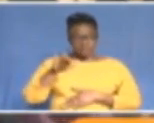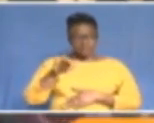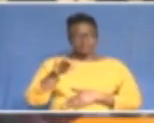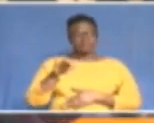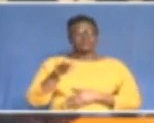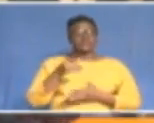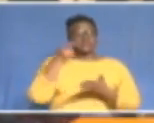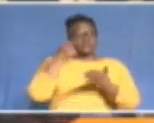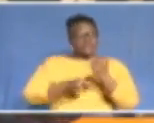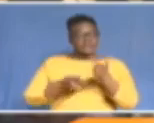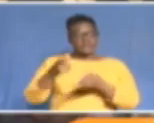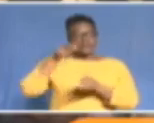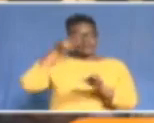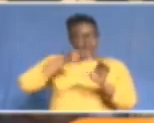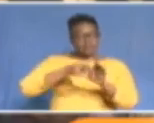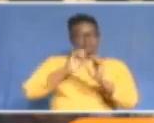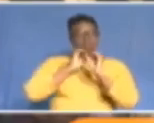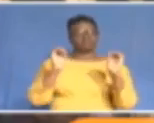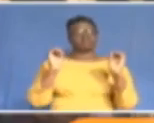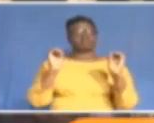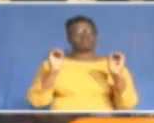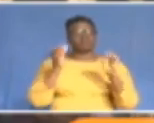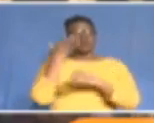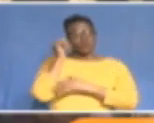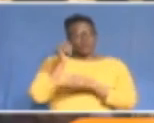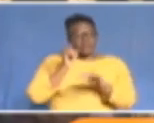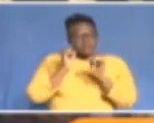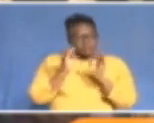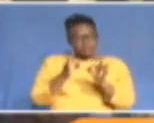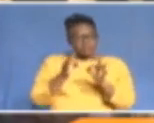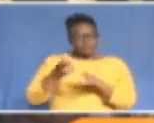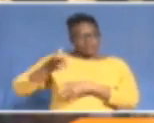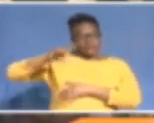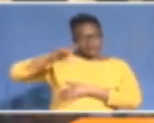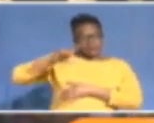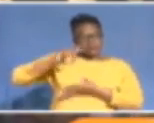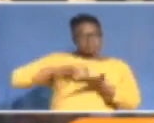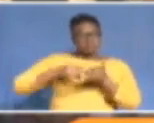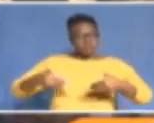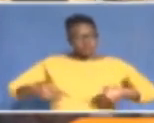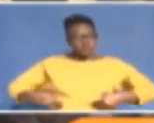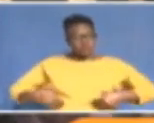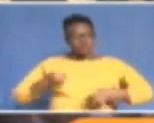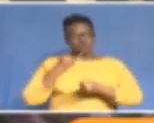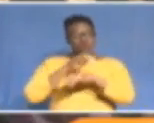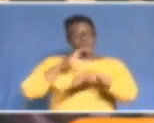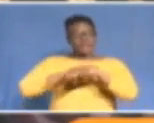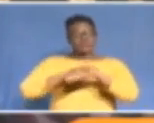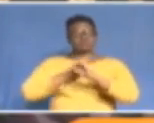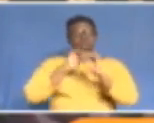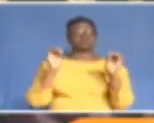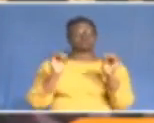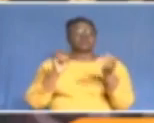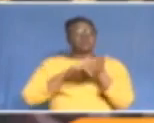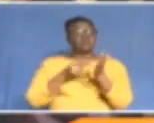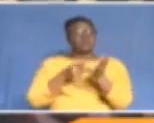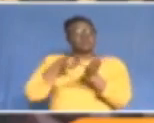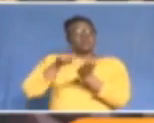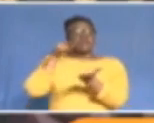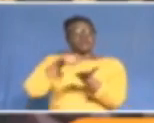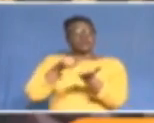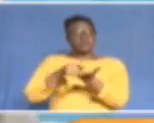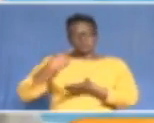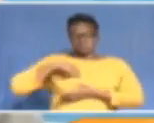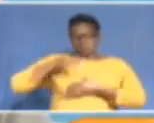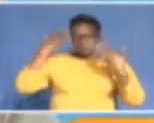ushuru itawekwa kwa mafuta kwa sababu ikiwekwa si eti kwamba vijana wataandikwa kazi ni kwenda kulipa deni ambayo sisi